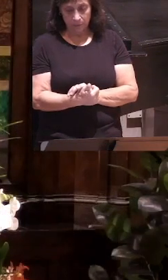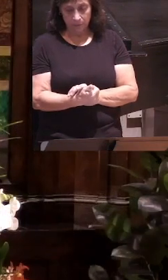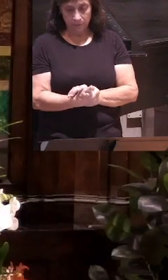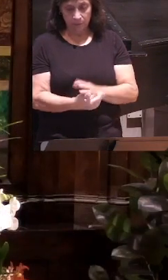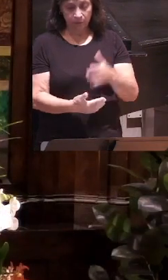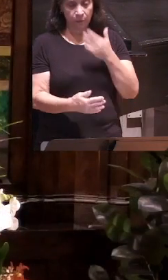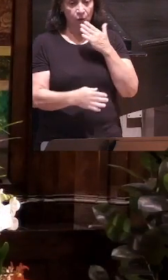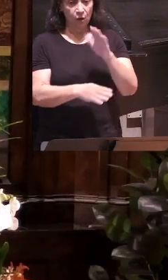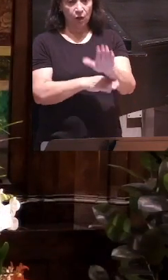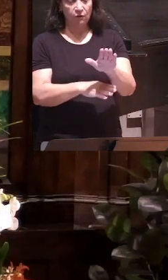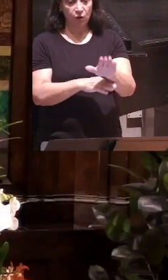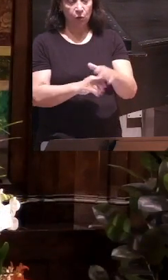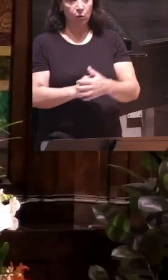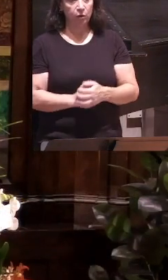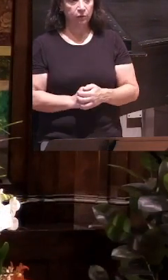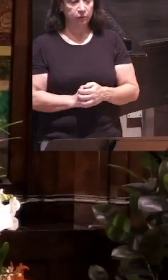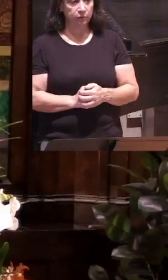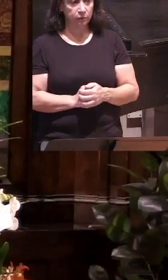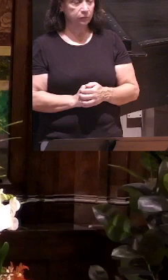Good afternoon.